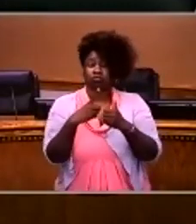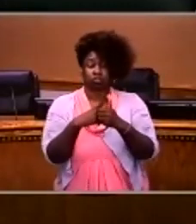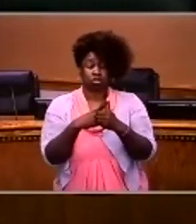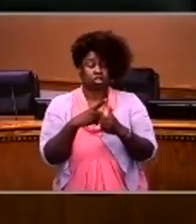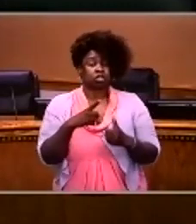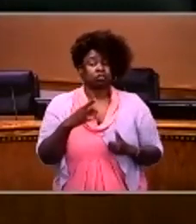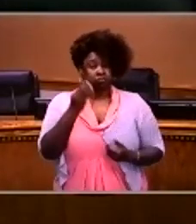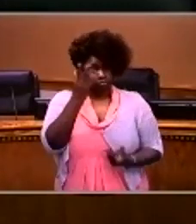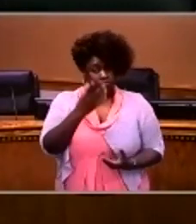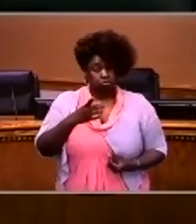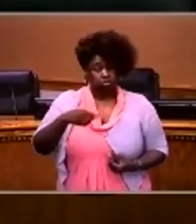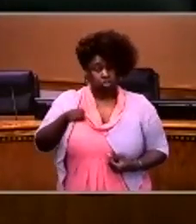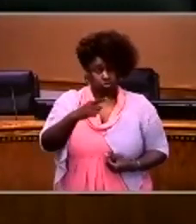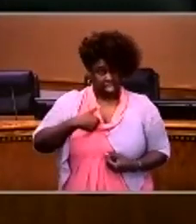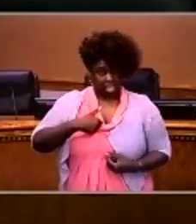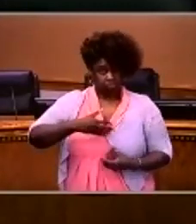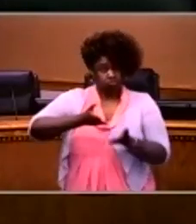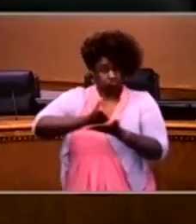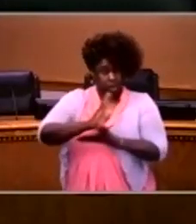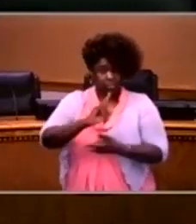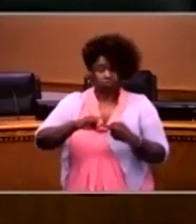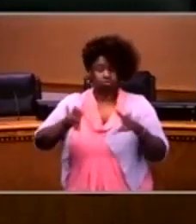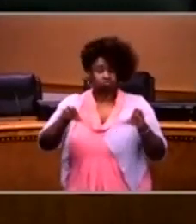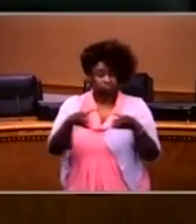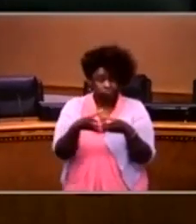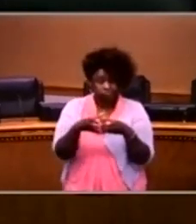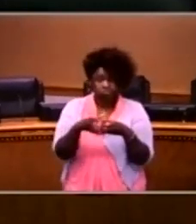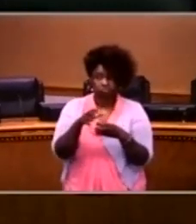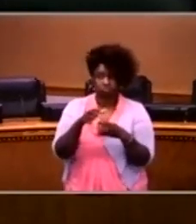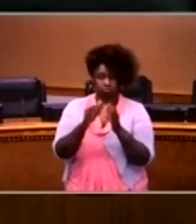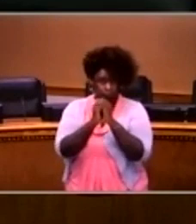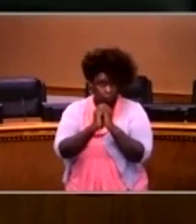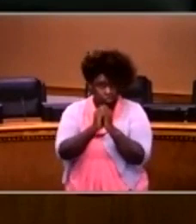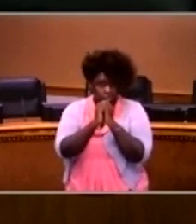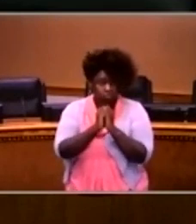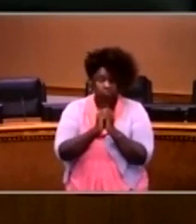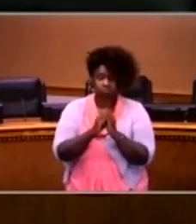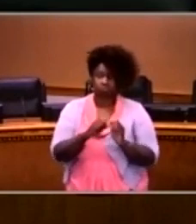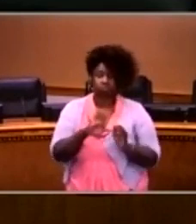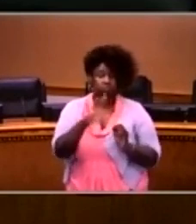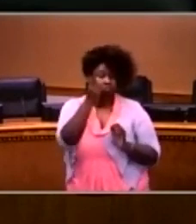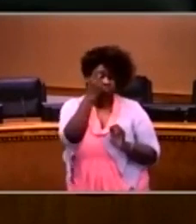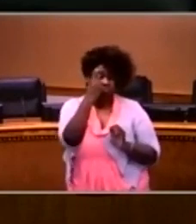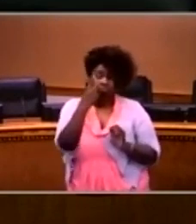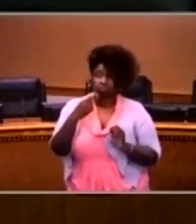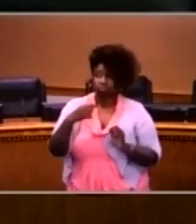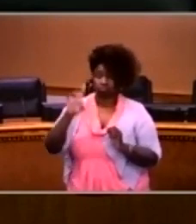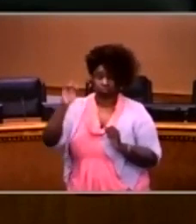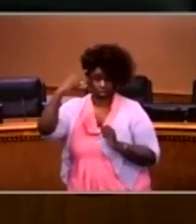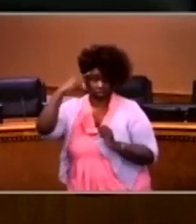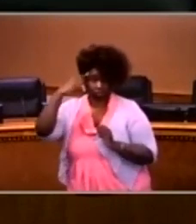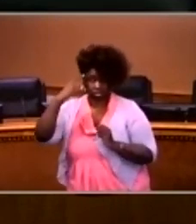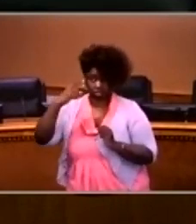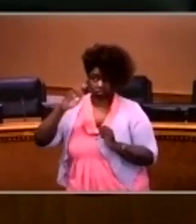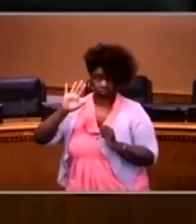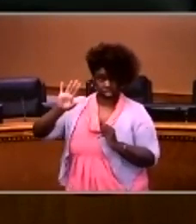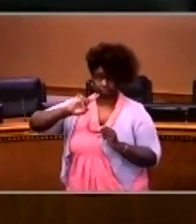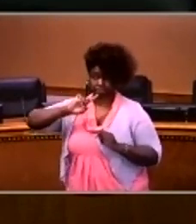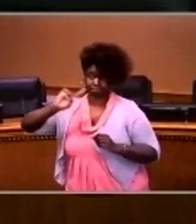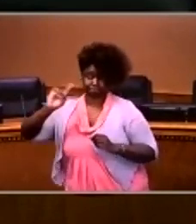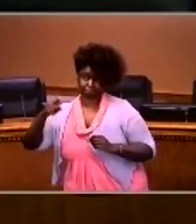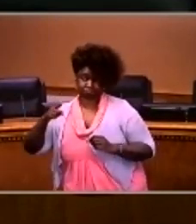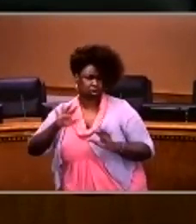right, protected right. We are still subject to the governor's order, and I would not encourage anybody to break the law in that regards. In